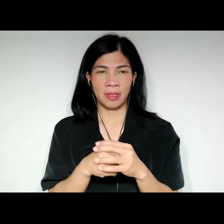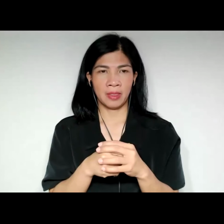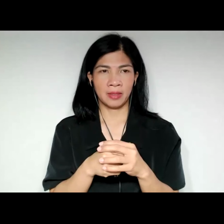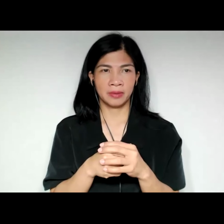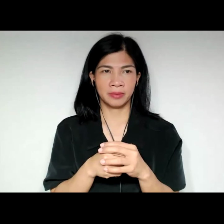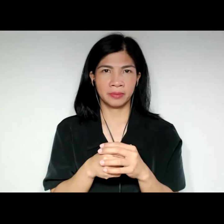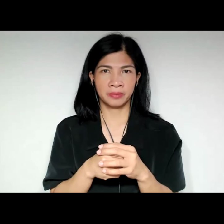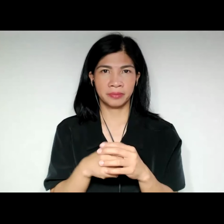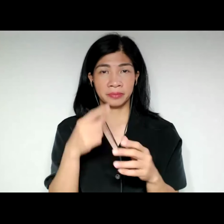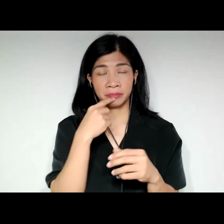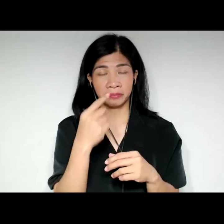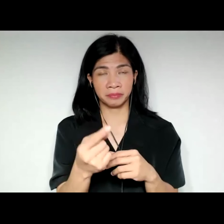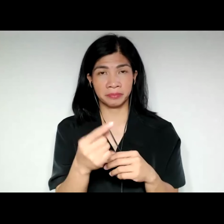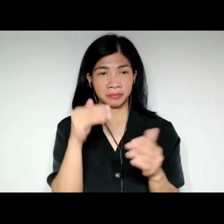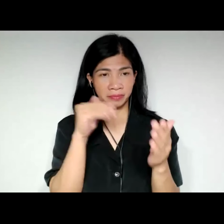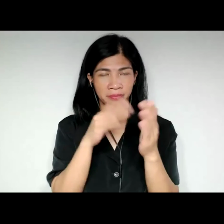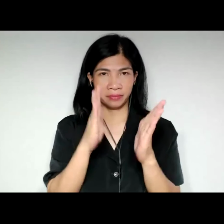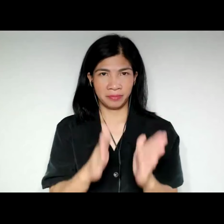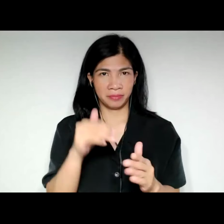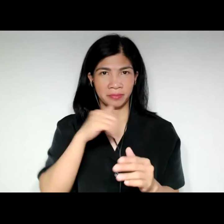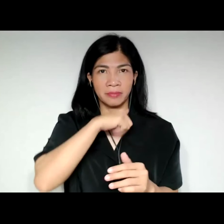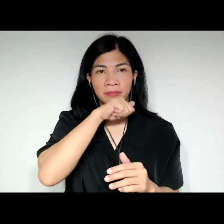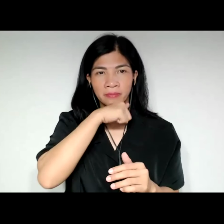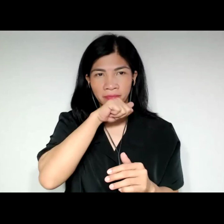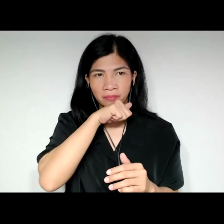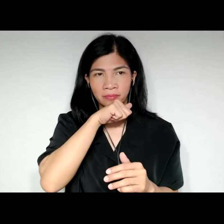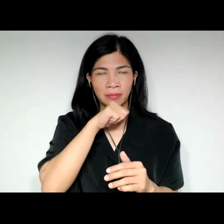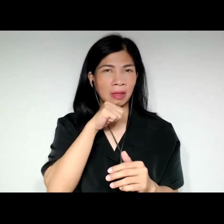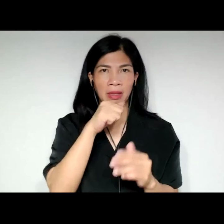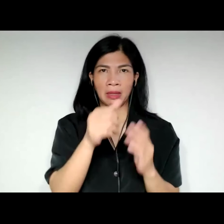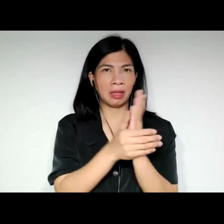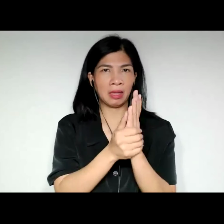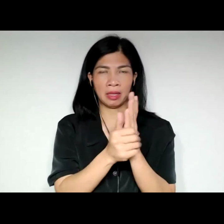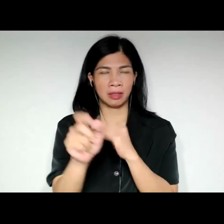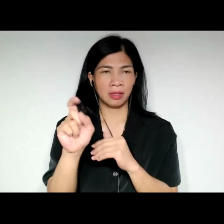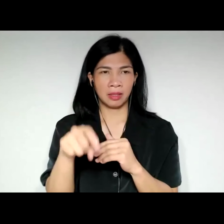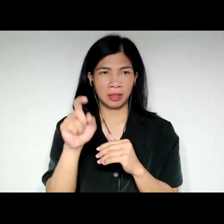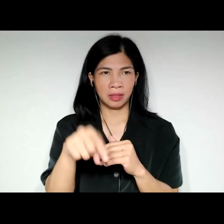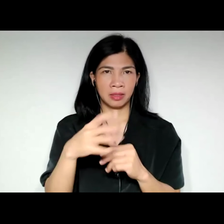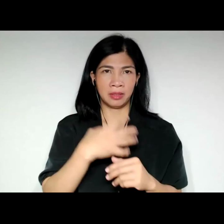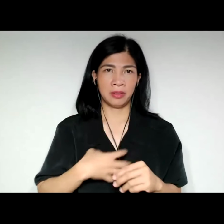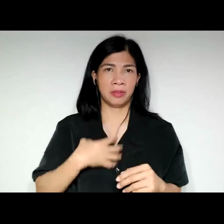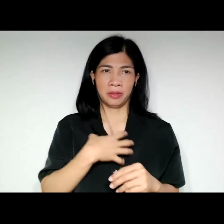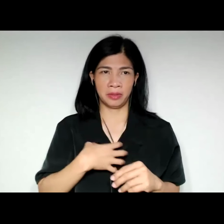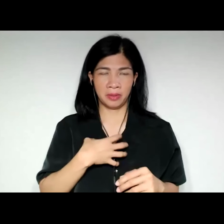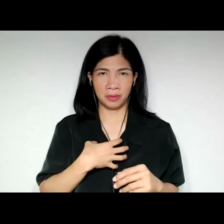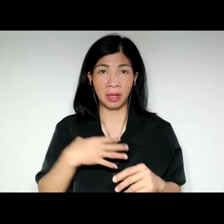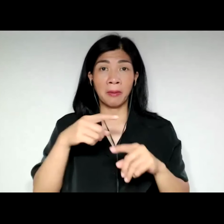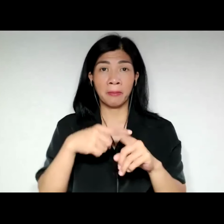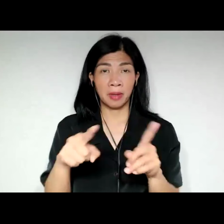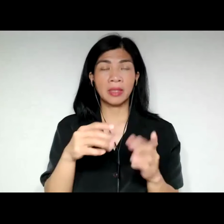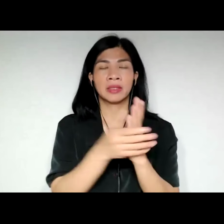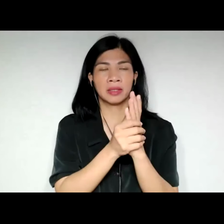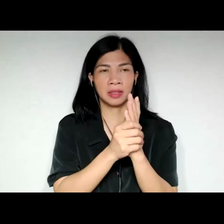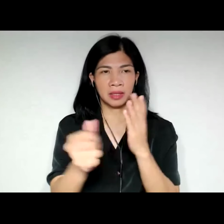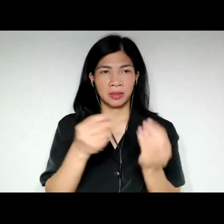I always tell my students here in Ateneo, it doesn't take talent to complain, but it takes talent to provide an alternative. So